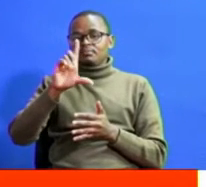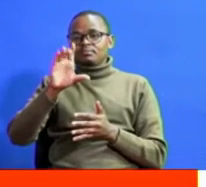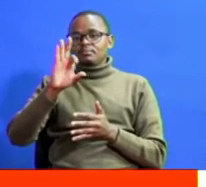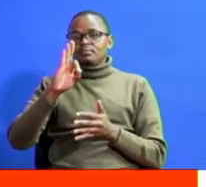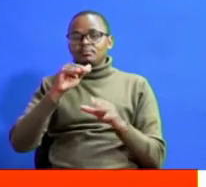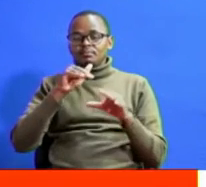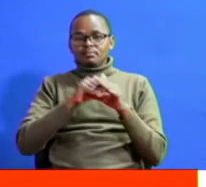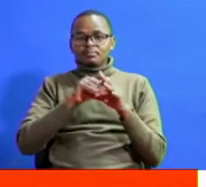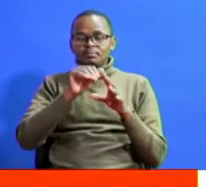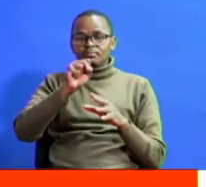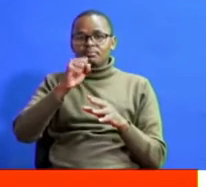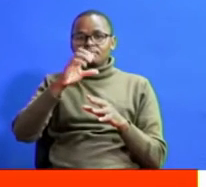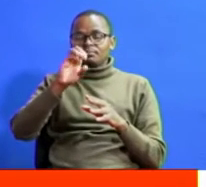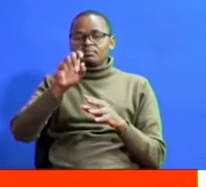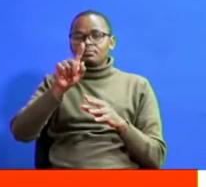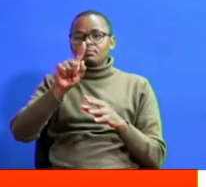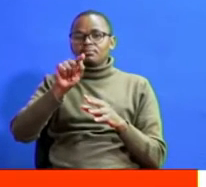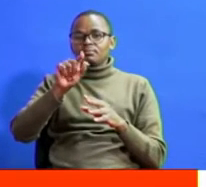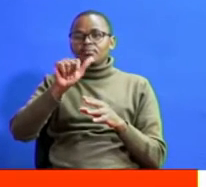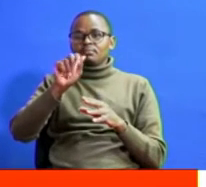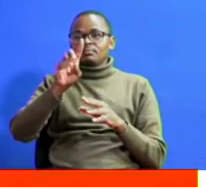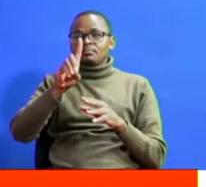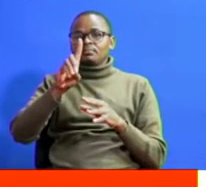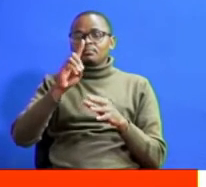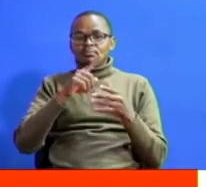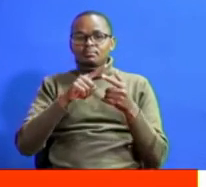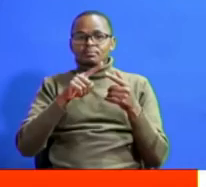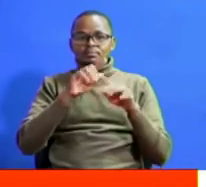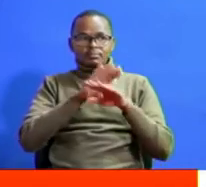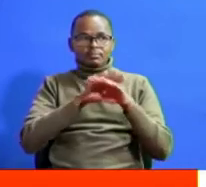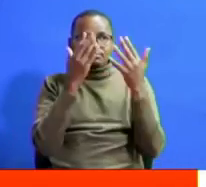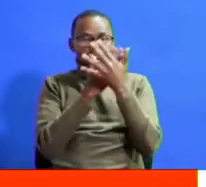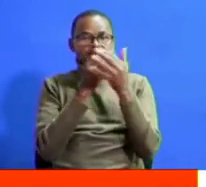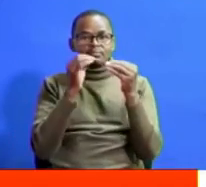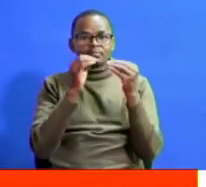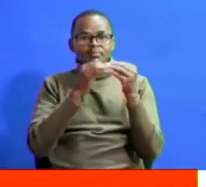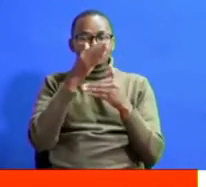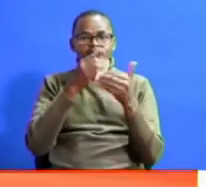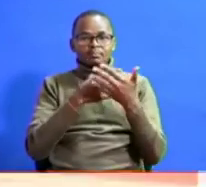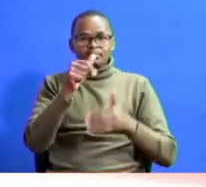in Scotland called St. Andrews. Have a great night. We shall be meeting next week.